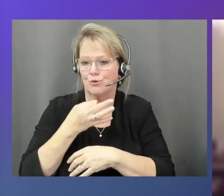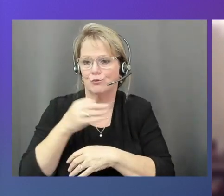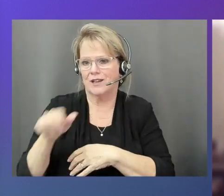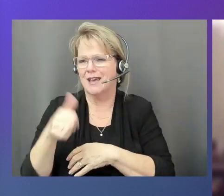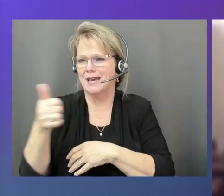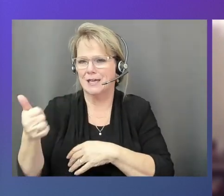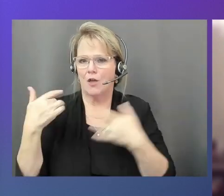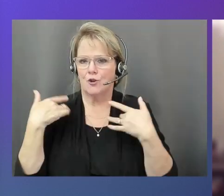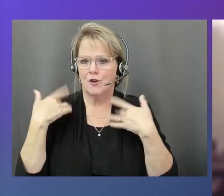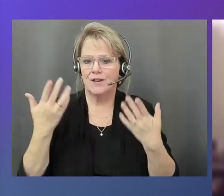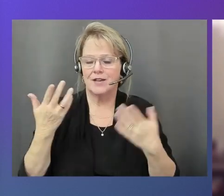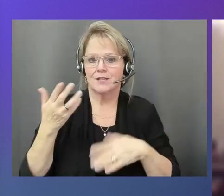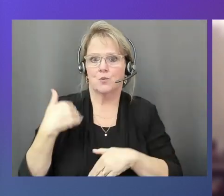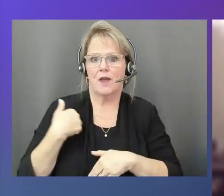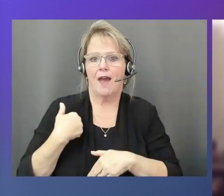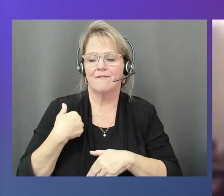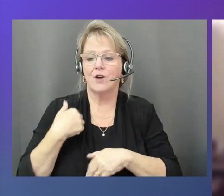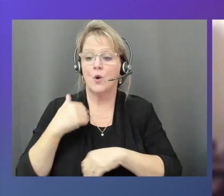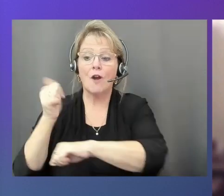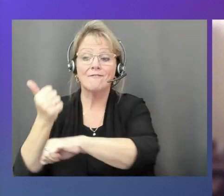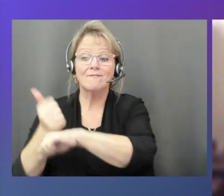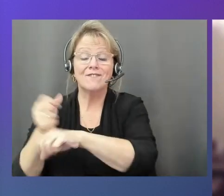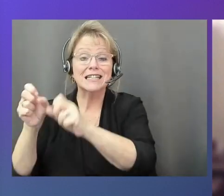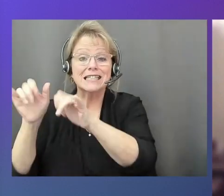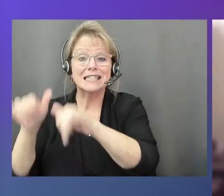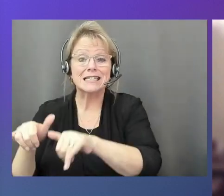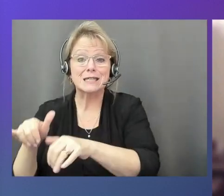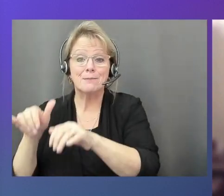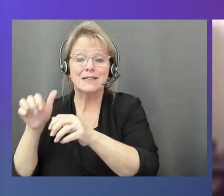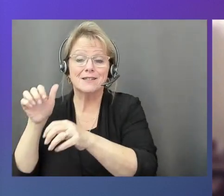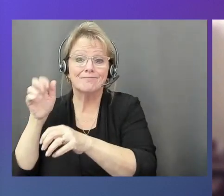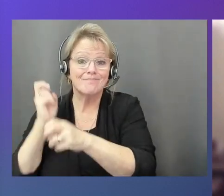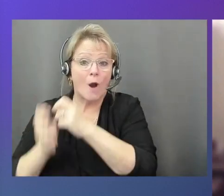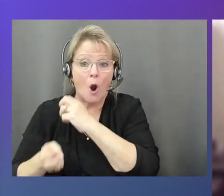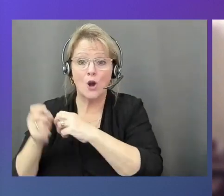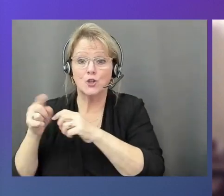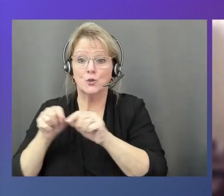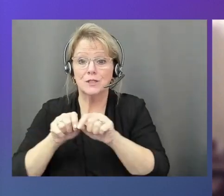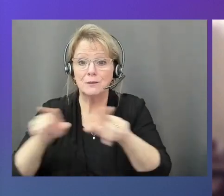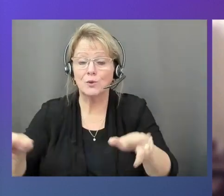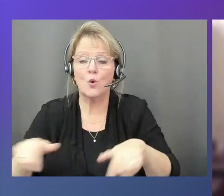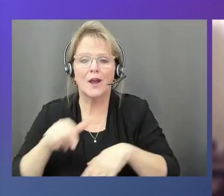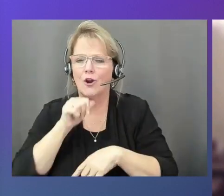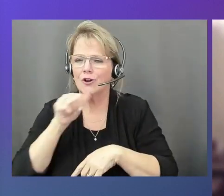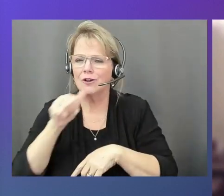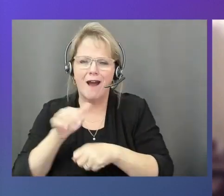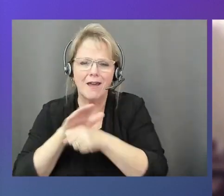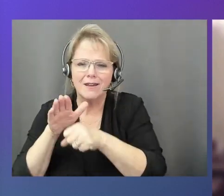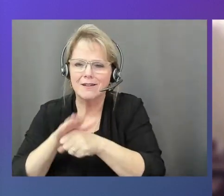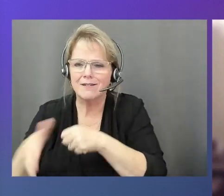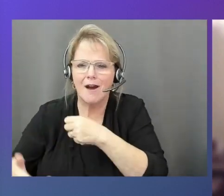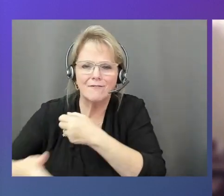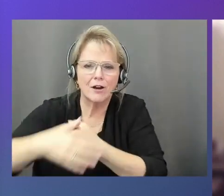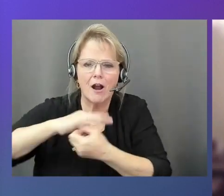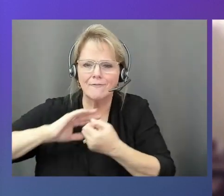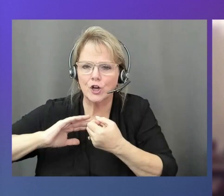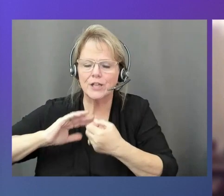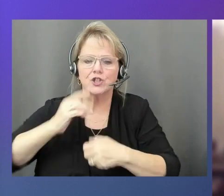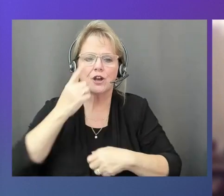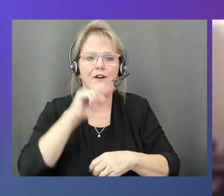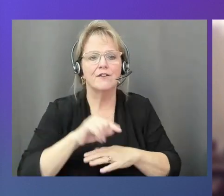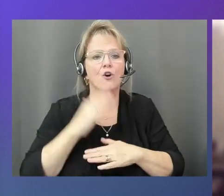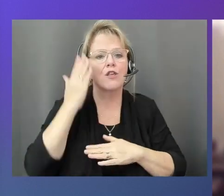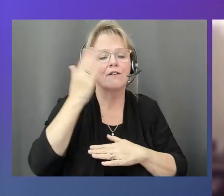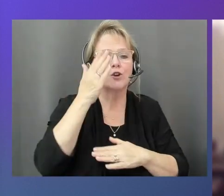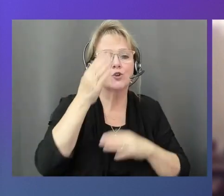system is difficult to deploy or incapable of providing enough coverage. For the future of the festival, we also intend to